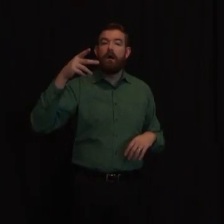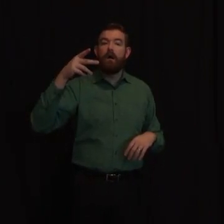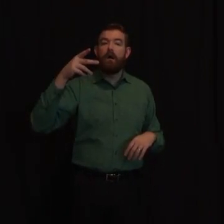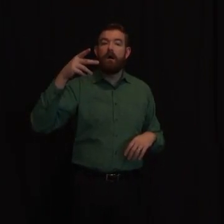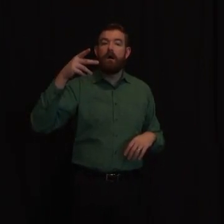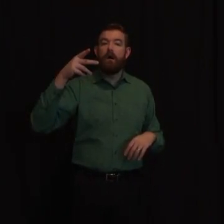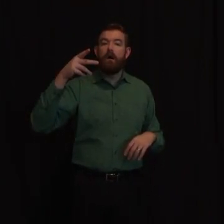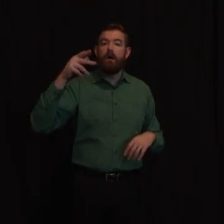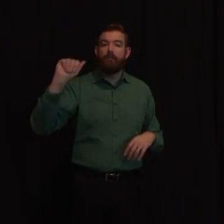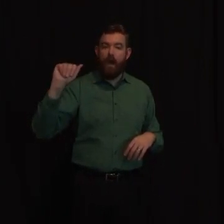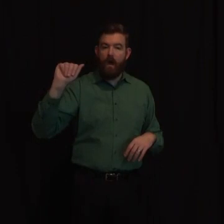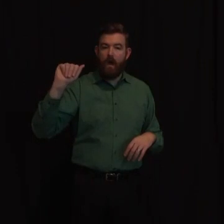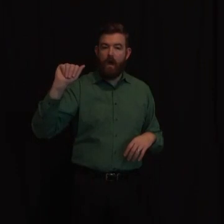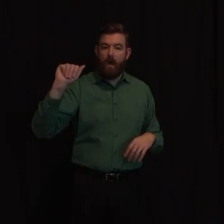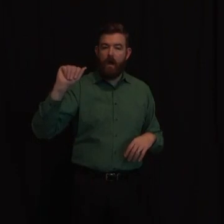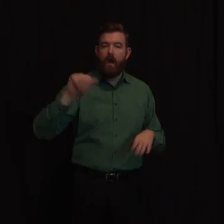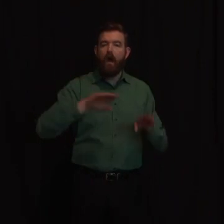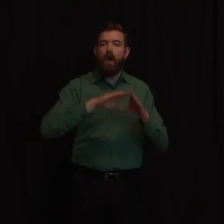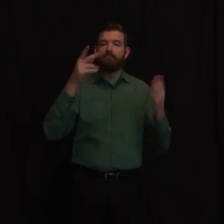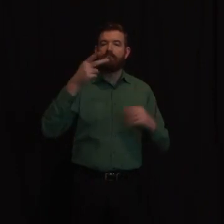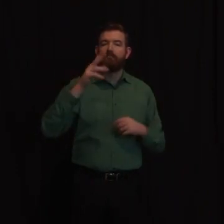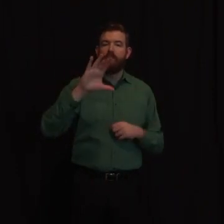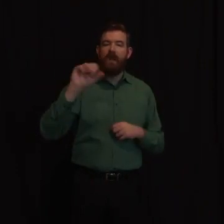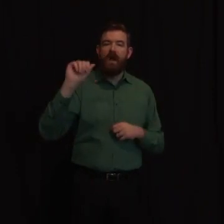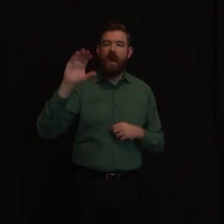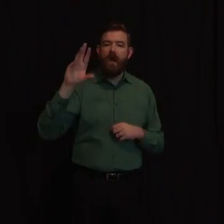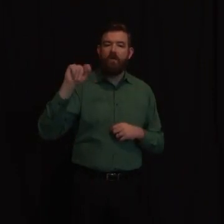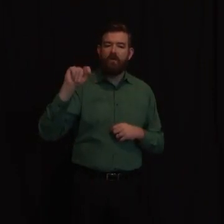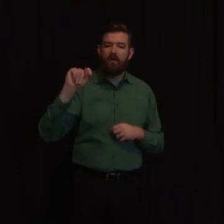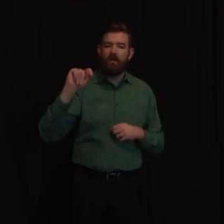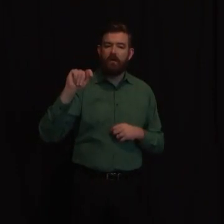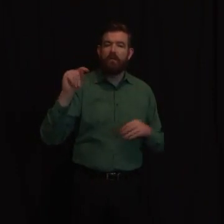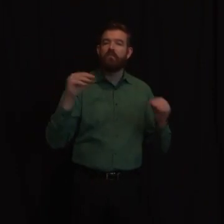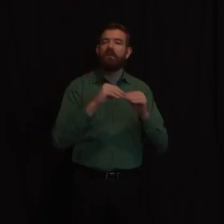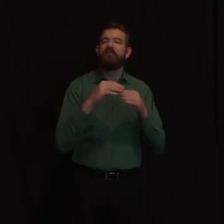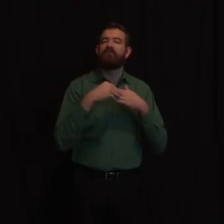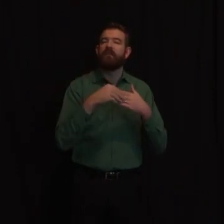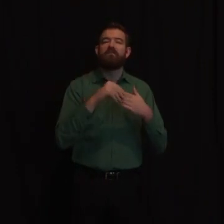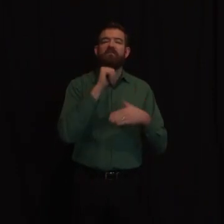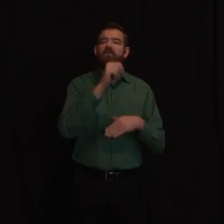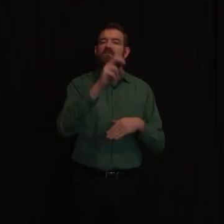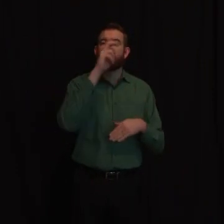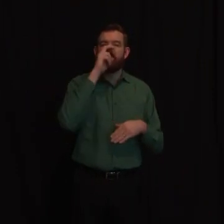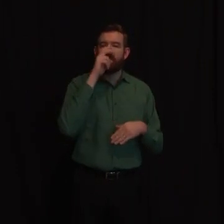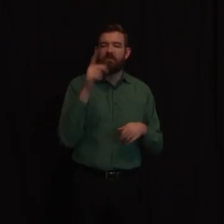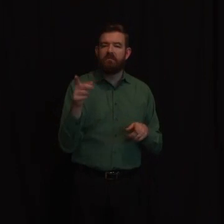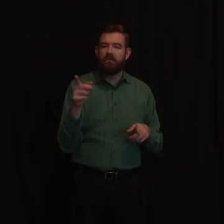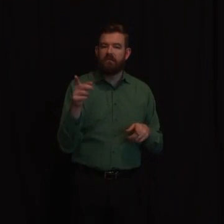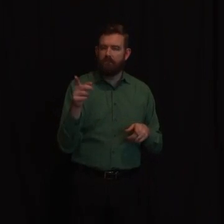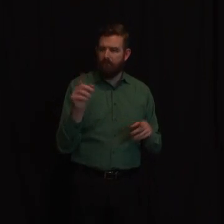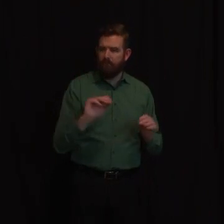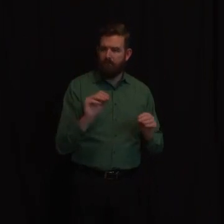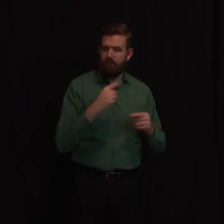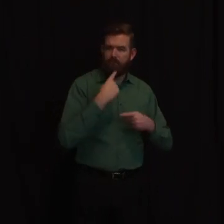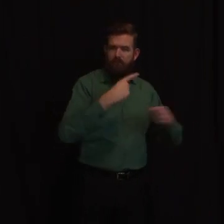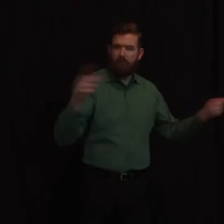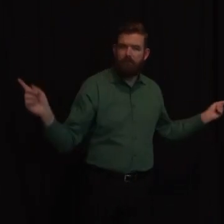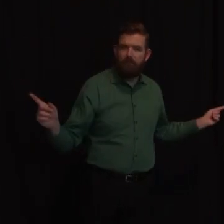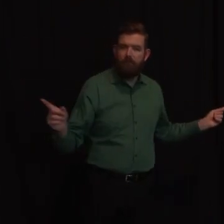111. I, of course, asked you about this before you'd even put pen to paper on that EO. asking, will that data be made public?